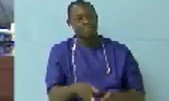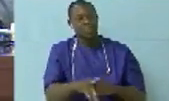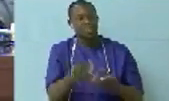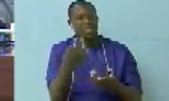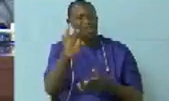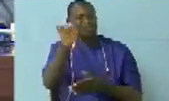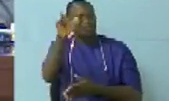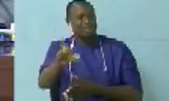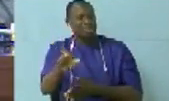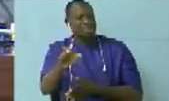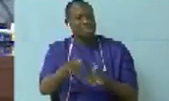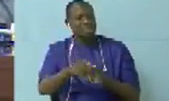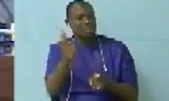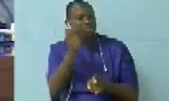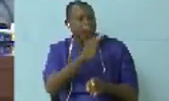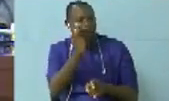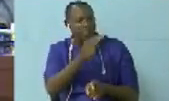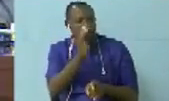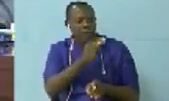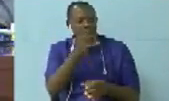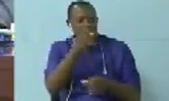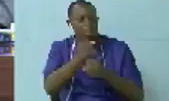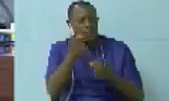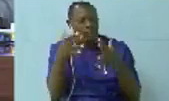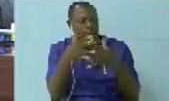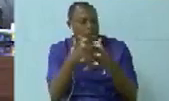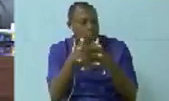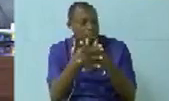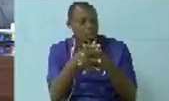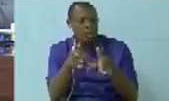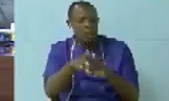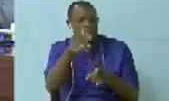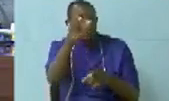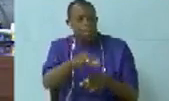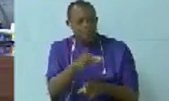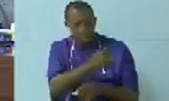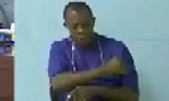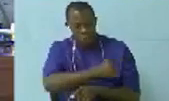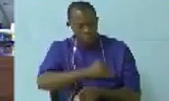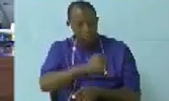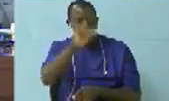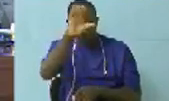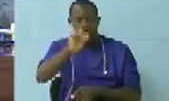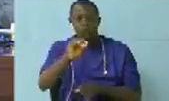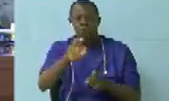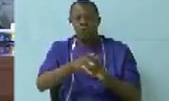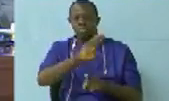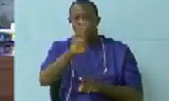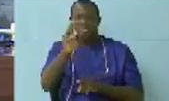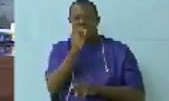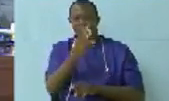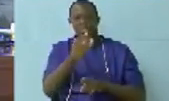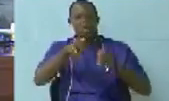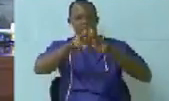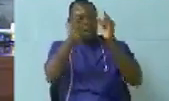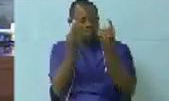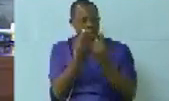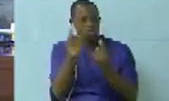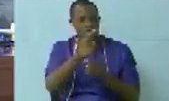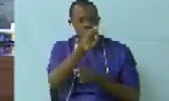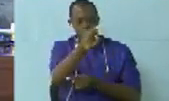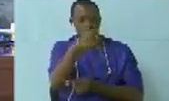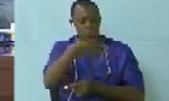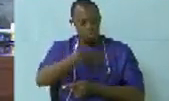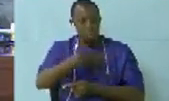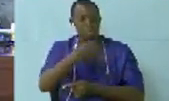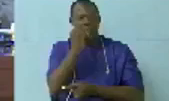falsely incriminating one another. This is not to say, General, that what you have